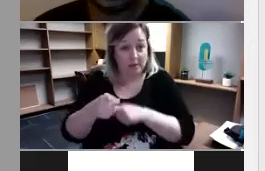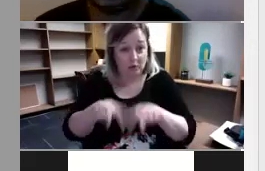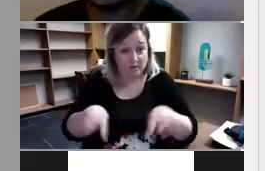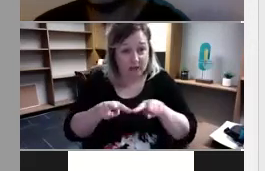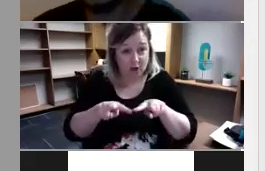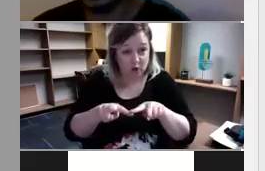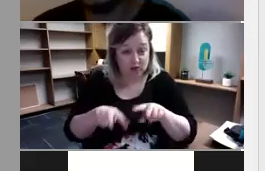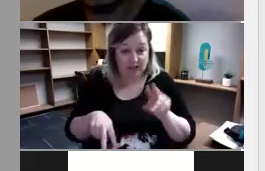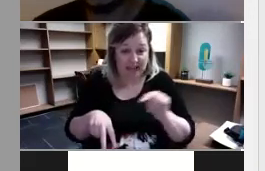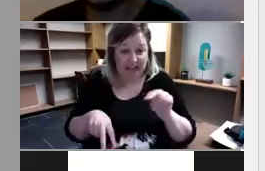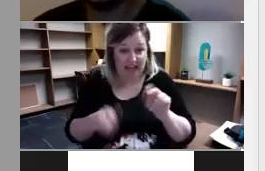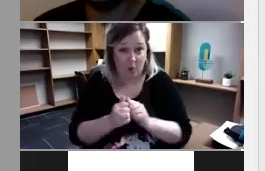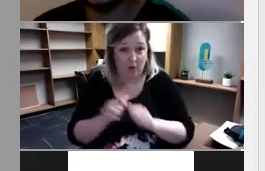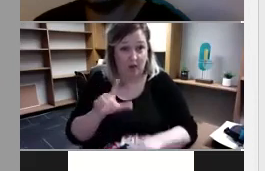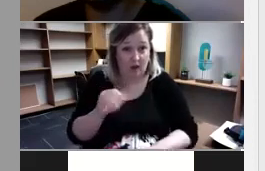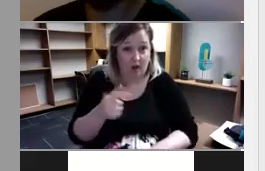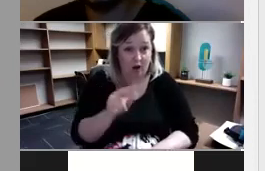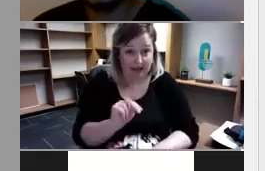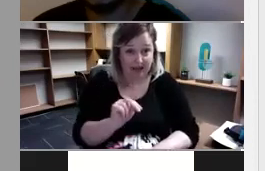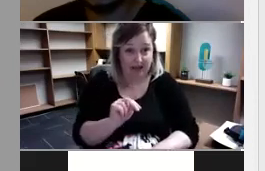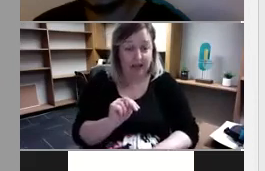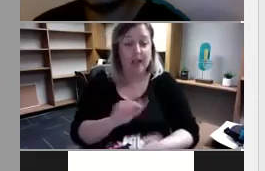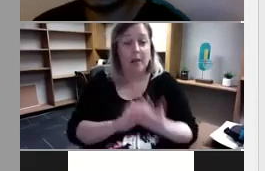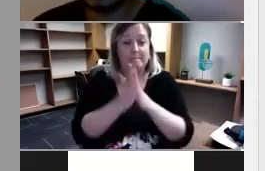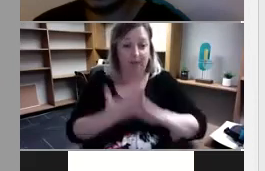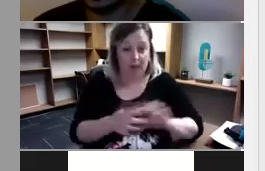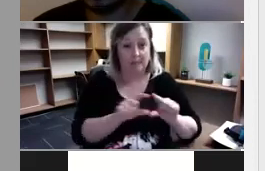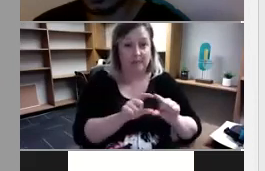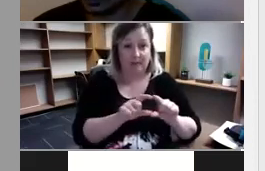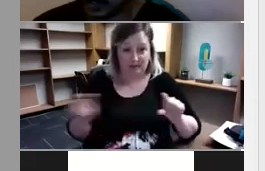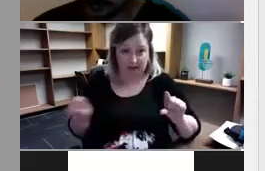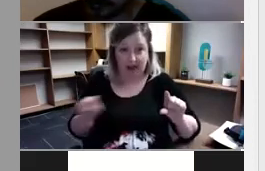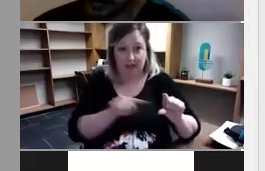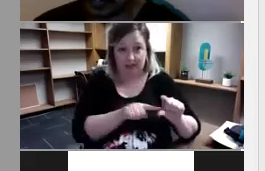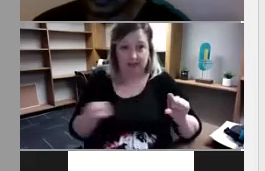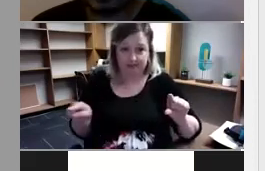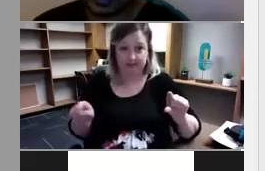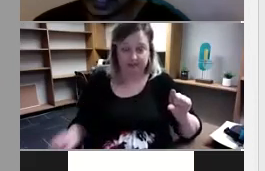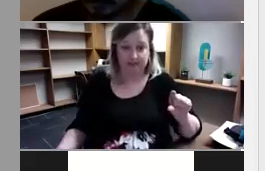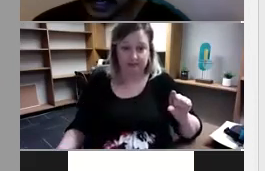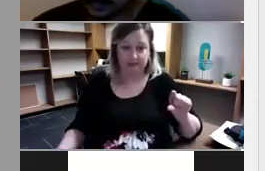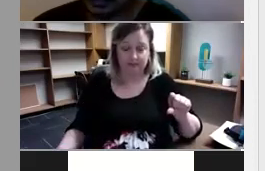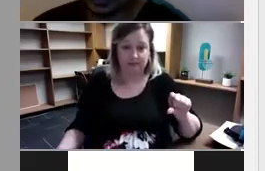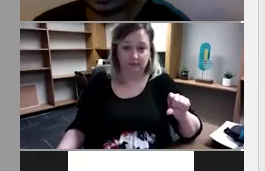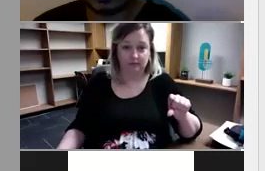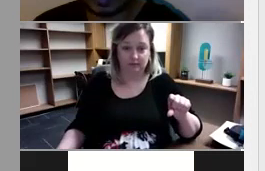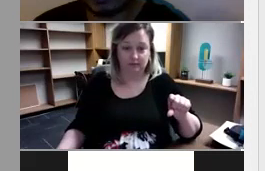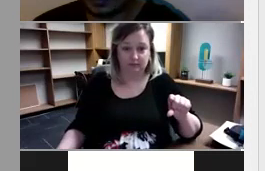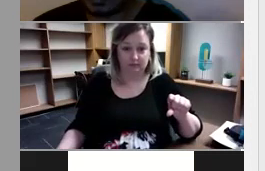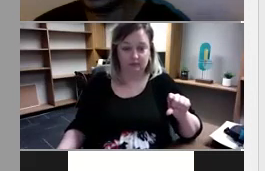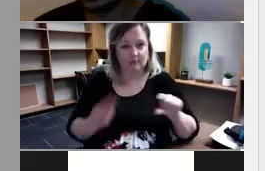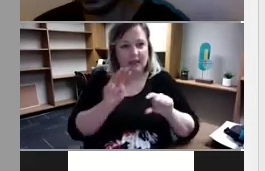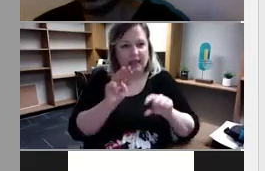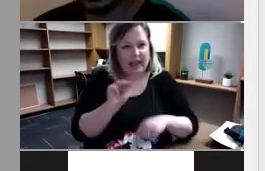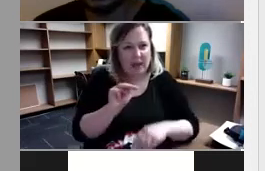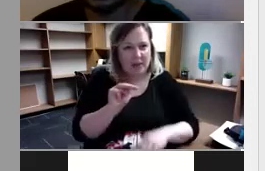m, we get t log of m equals to 2 times log of m by 2 plus 1. We get m by 2 because we have